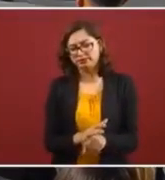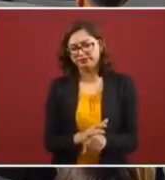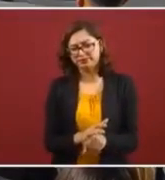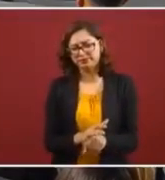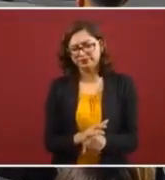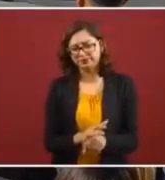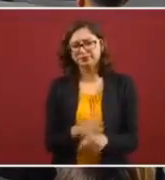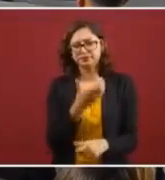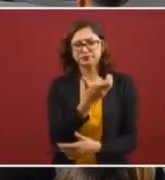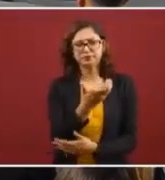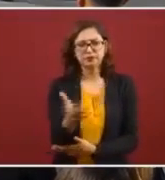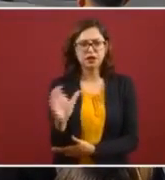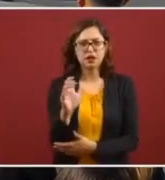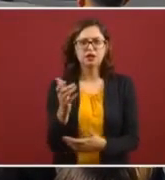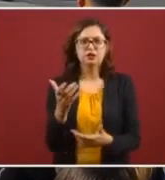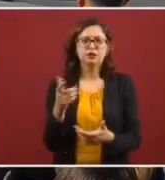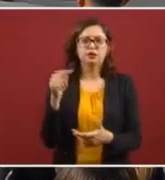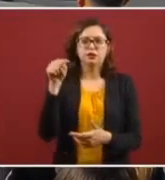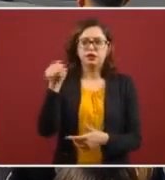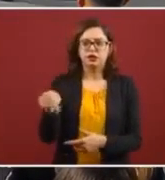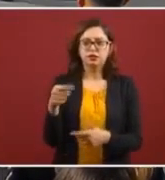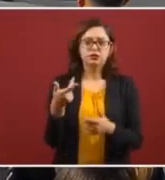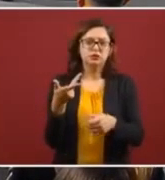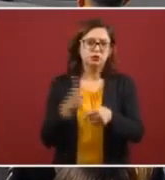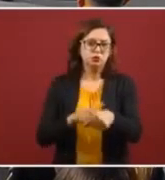Wow, they're going to get housing. Nice.